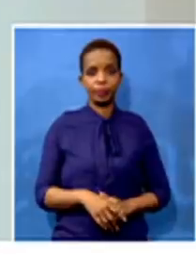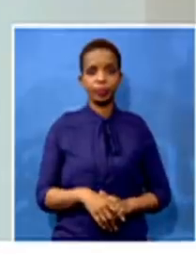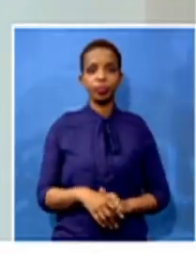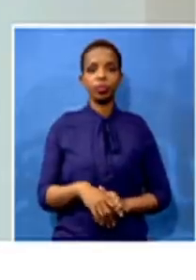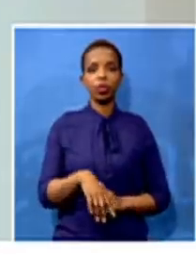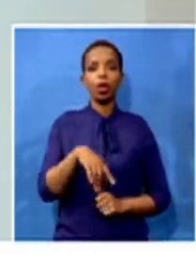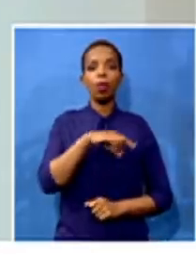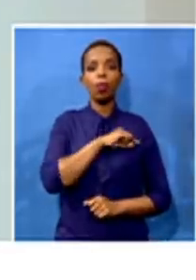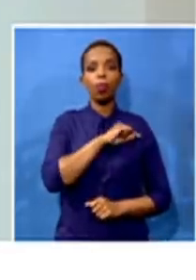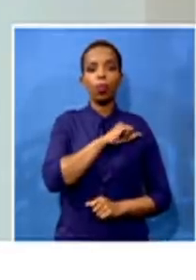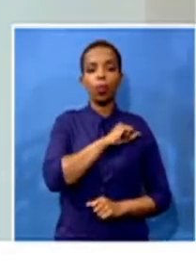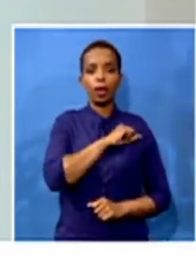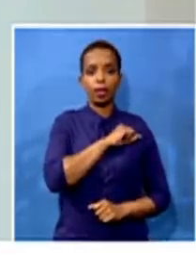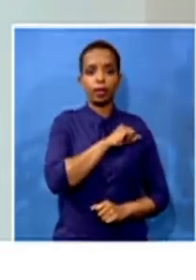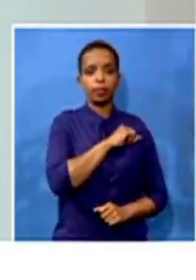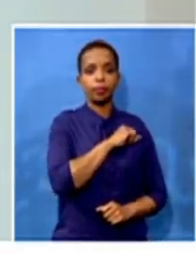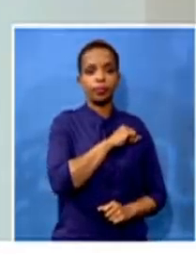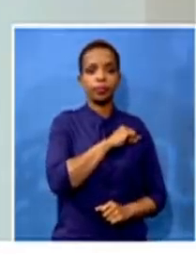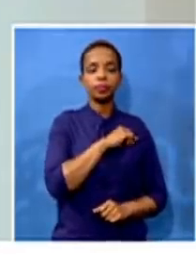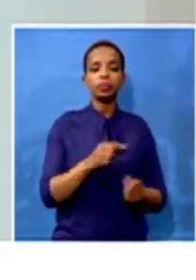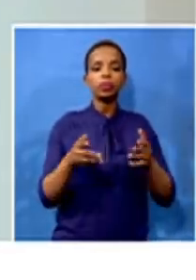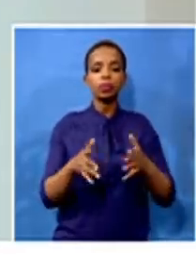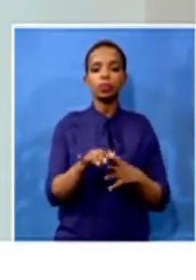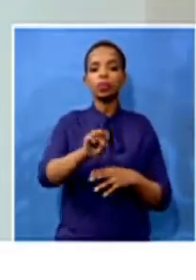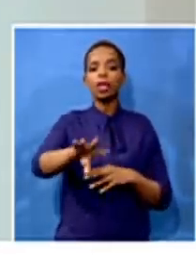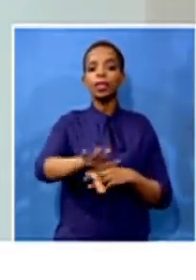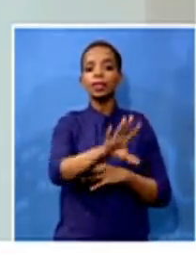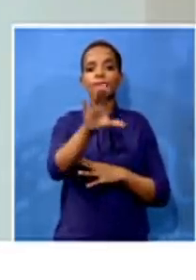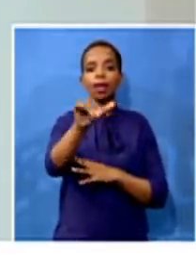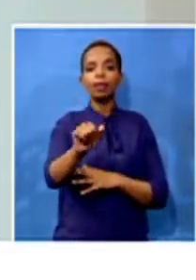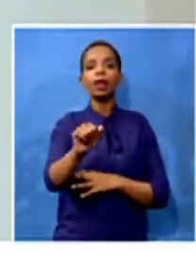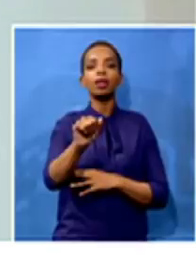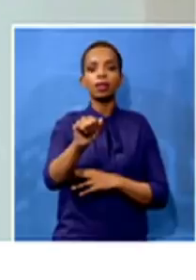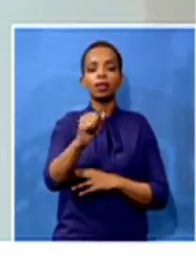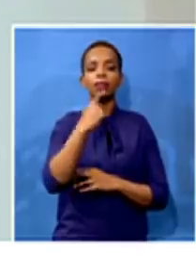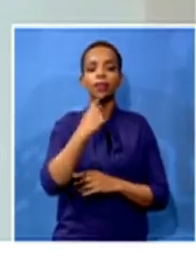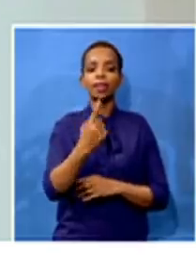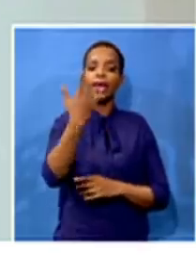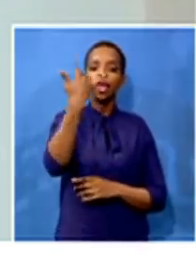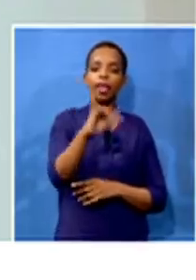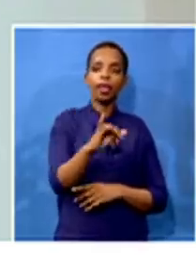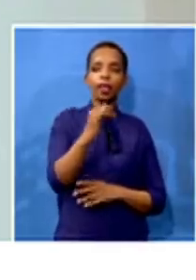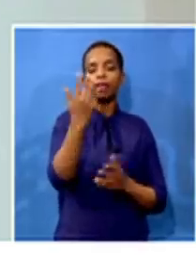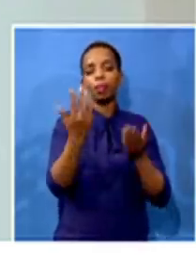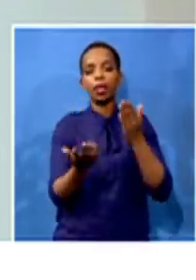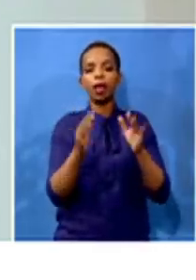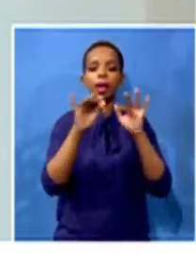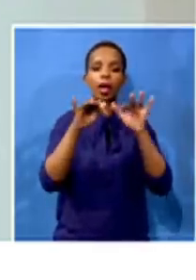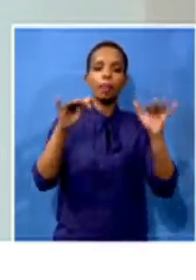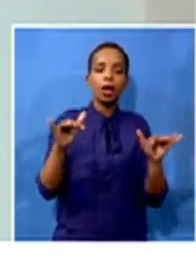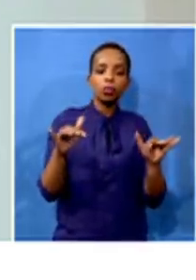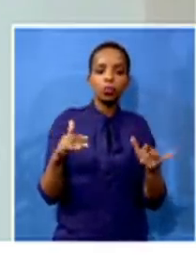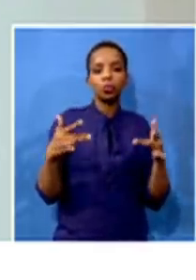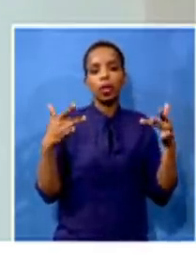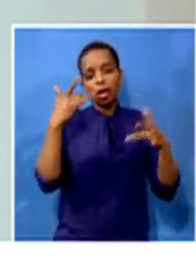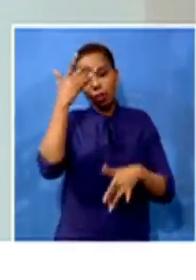the pandemic within South Africa, we were talking about if we get more than 100 cases, then they'll extend the lockdown, but